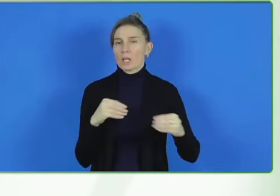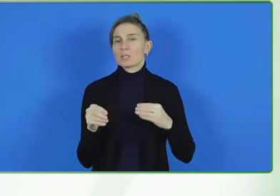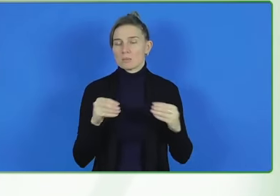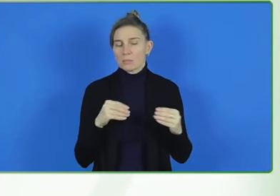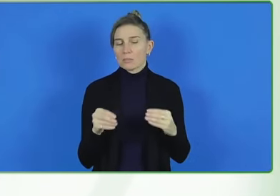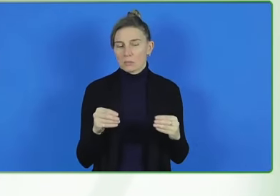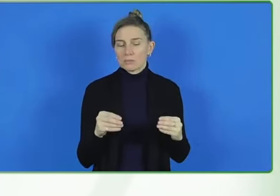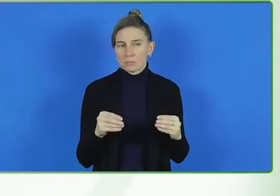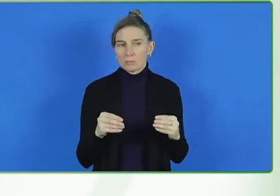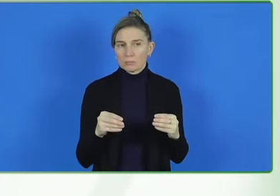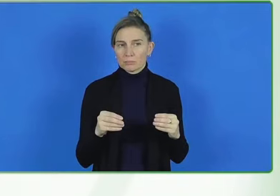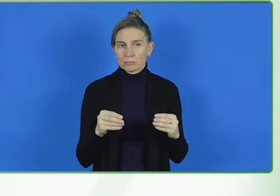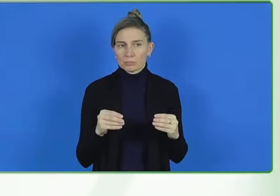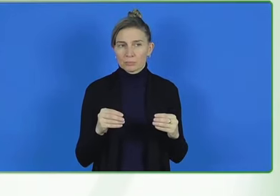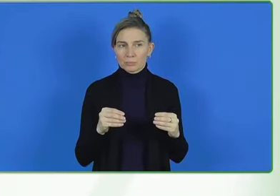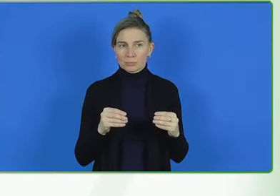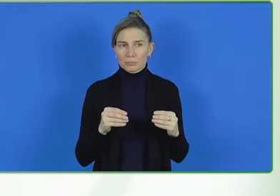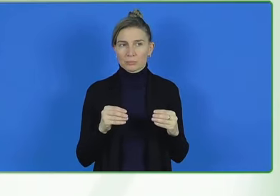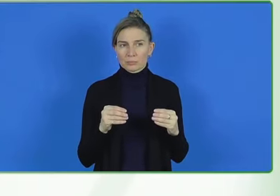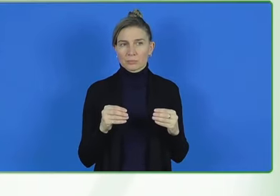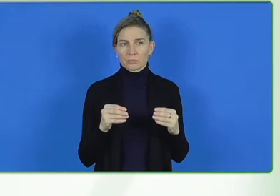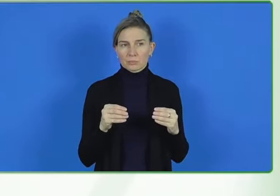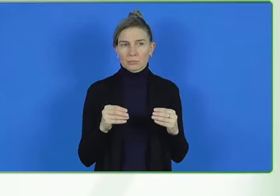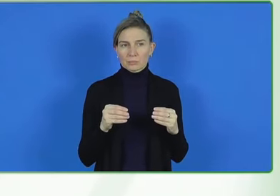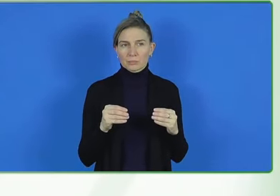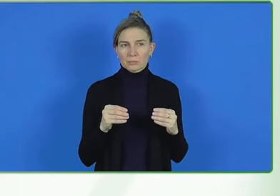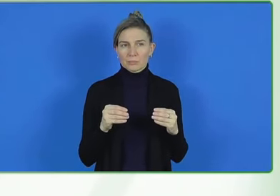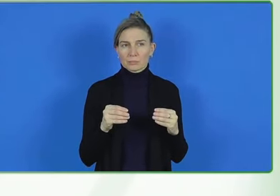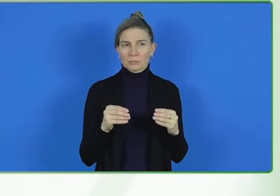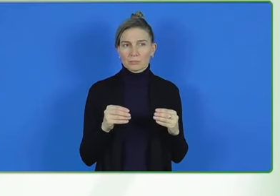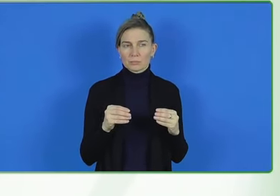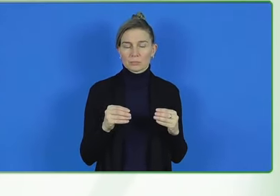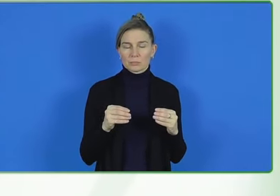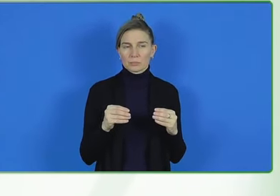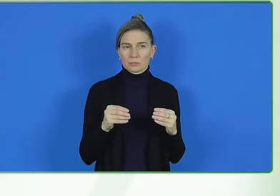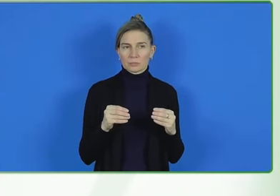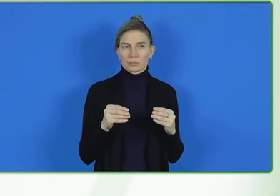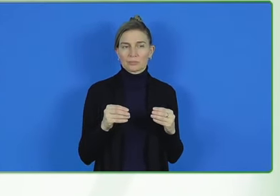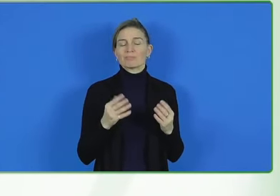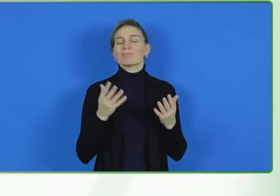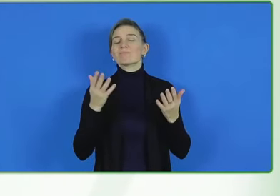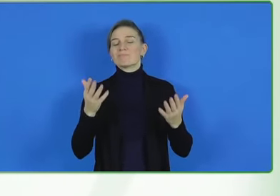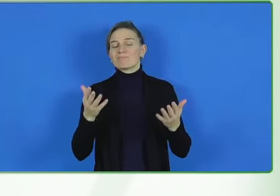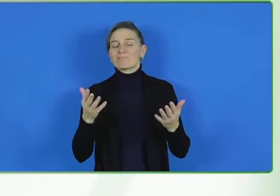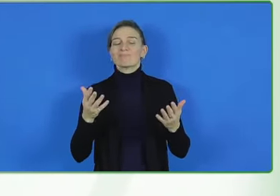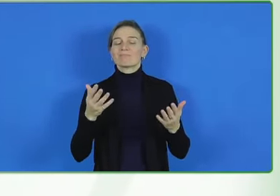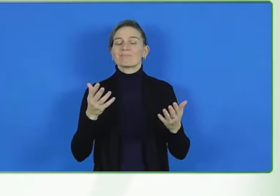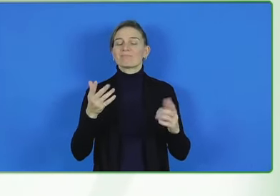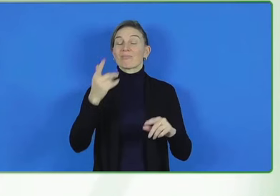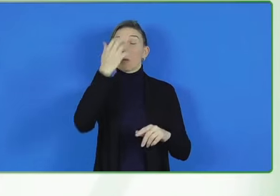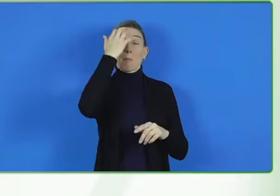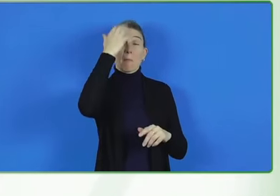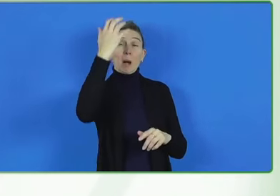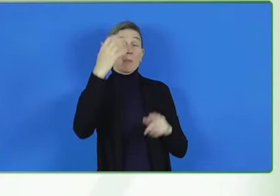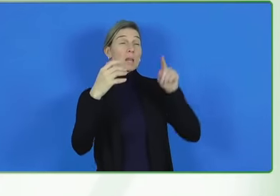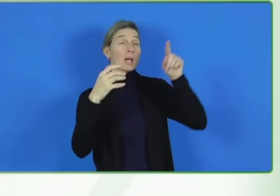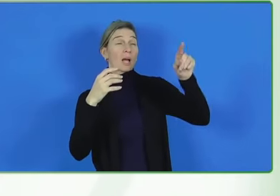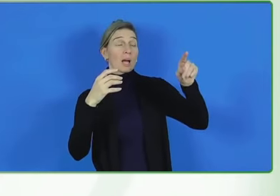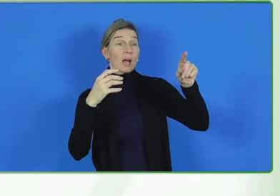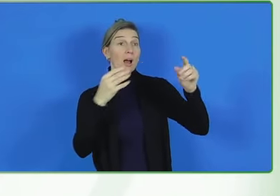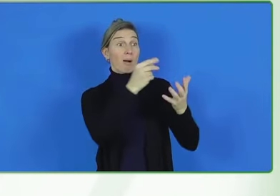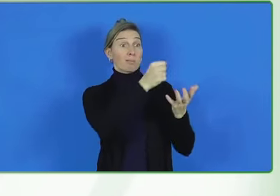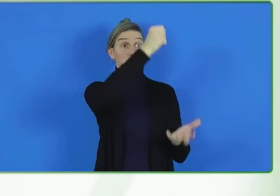and adjusted accordingly to the capacity of the public agents. Please, the next slide.